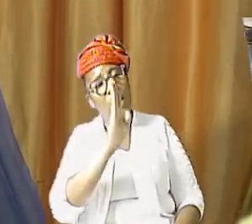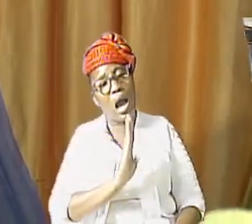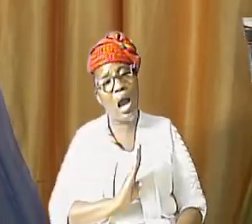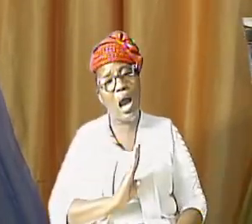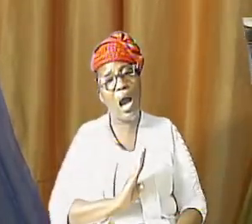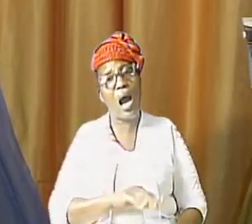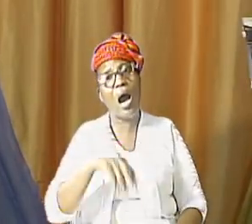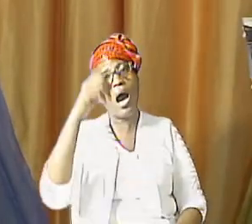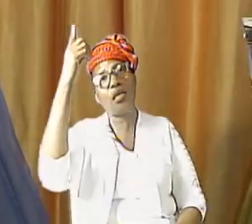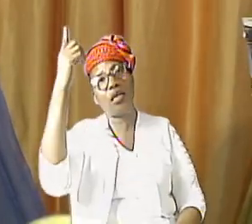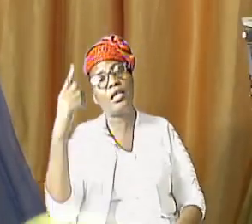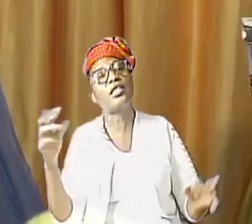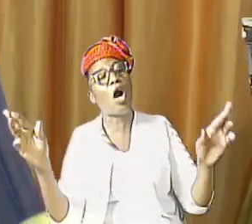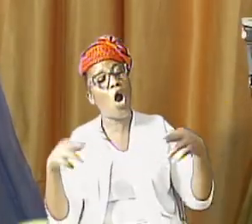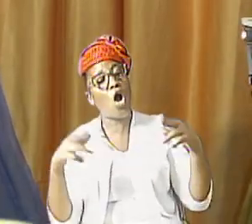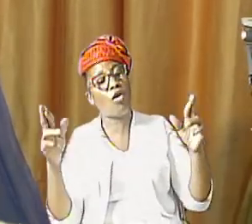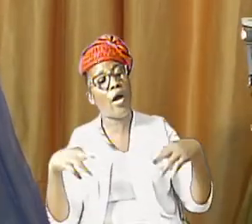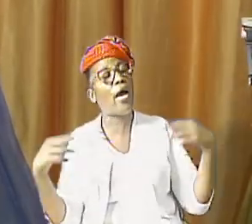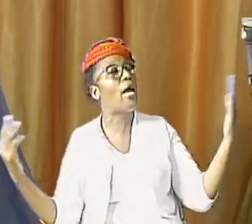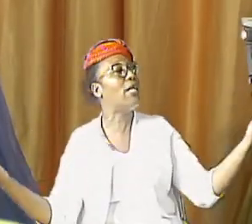heart. Oh yes.